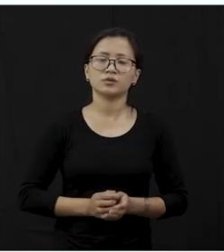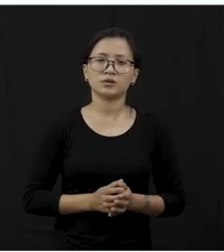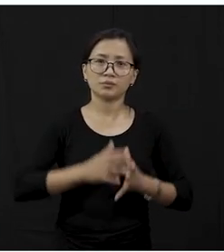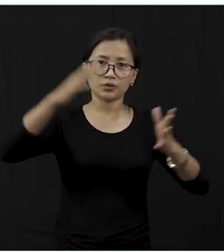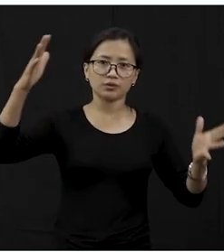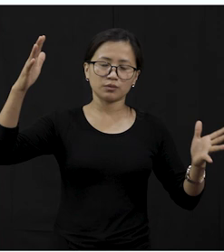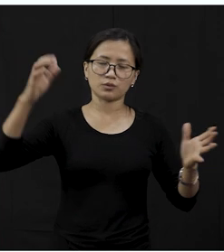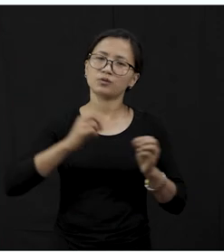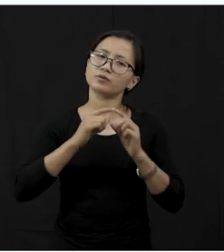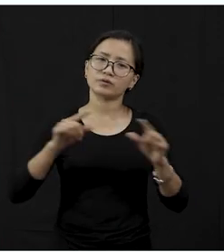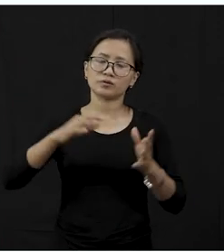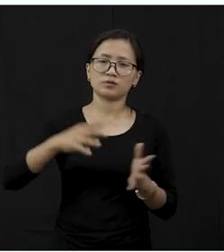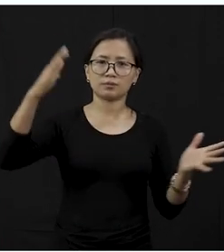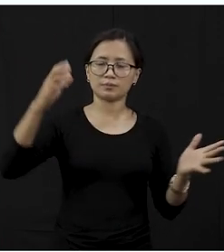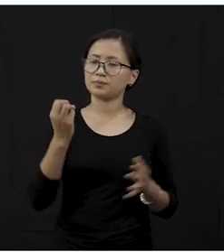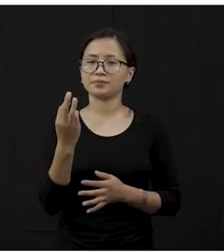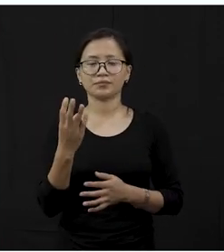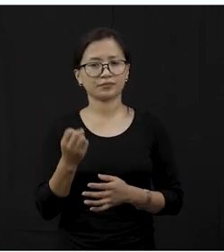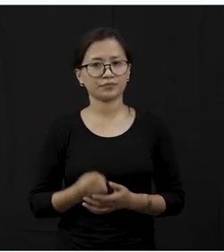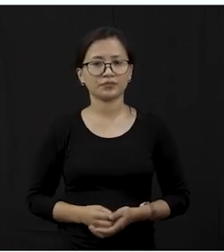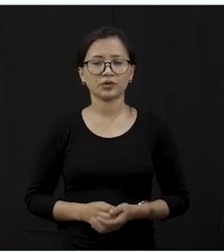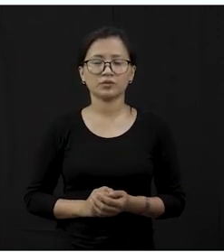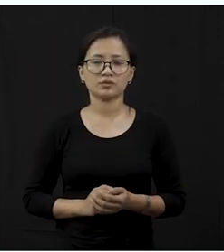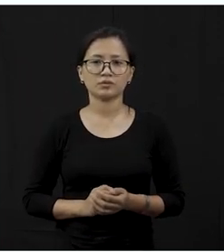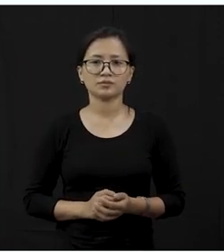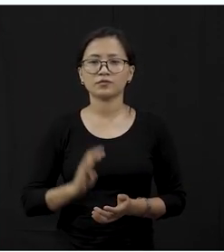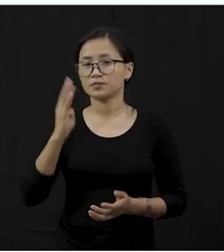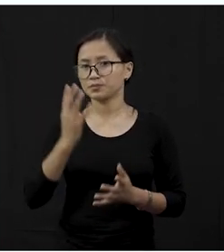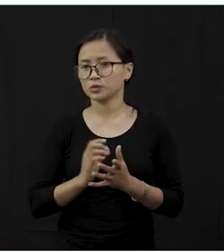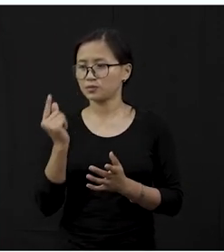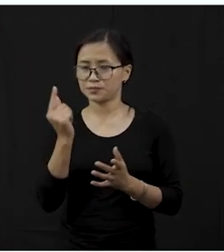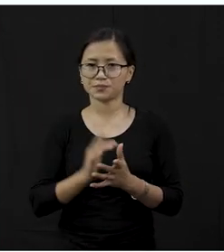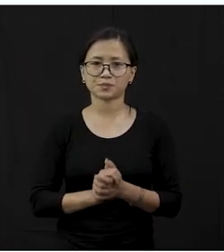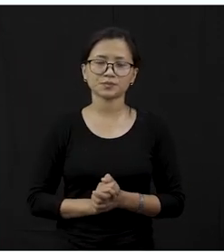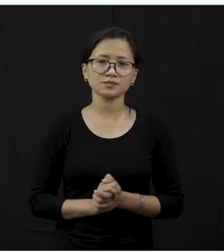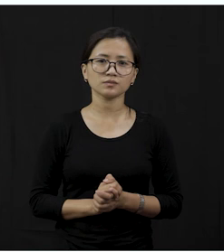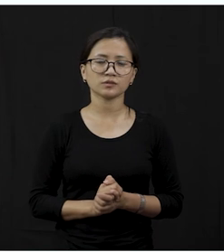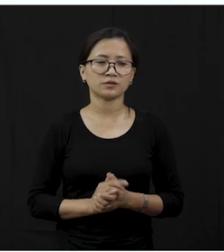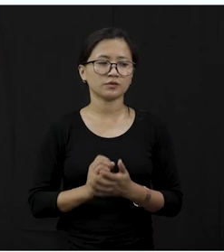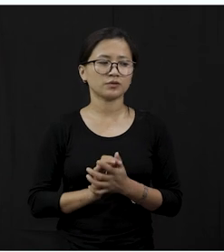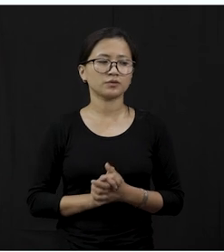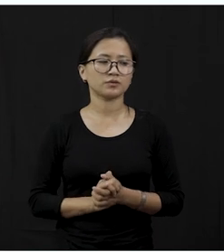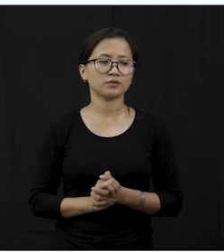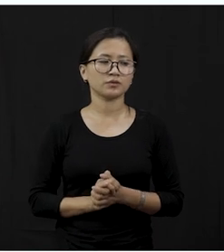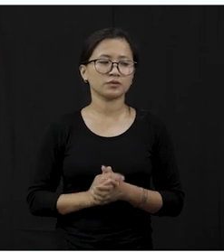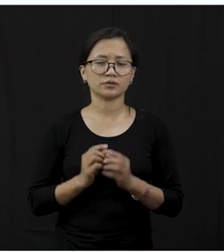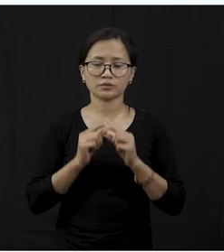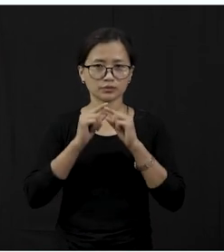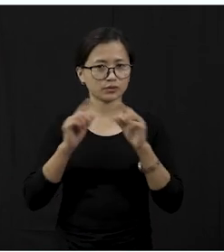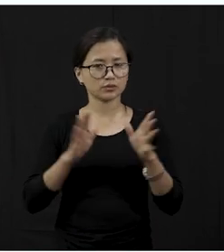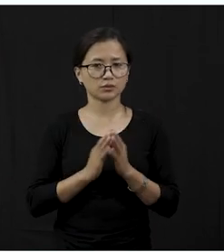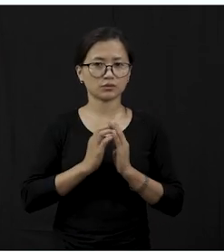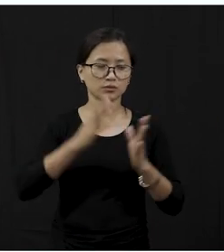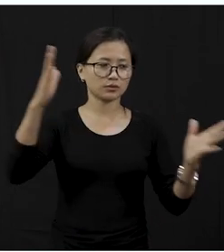number. So here you have 4 digits and you are asked to form 4 digits, right? So let's first write greatest numbers.